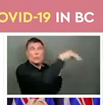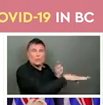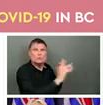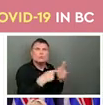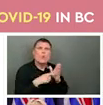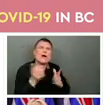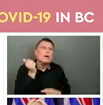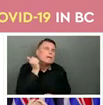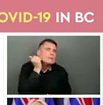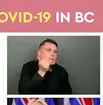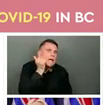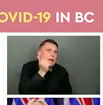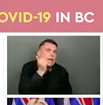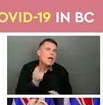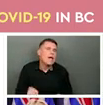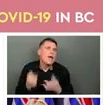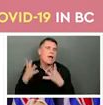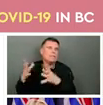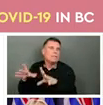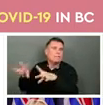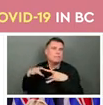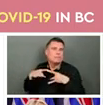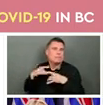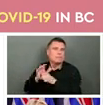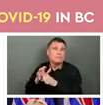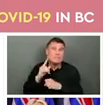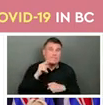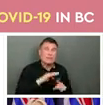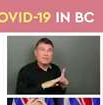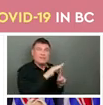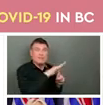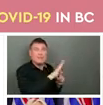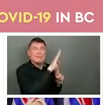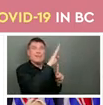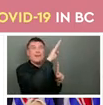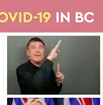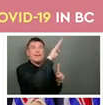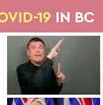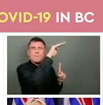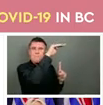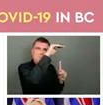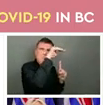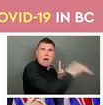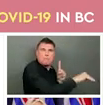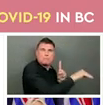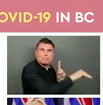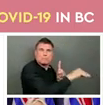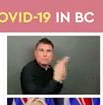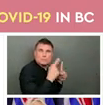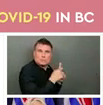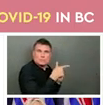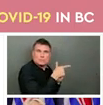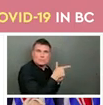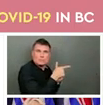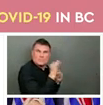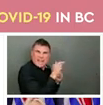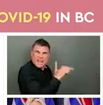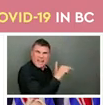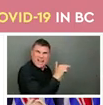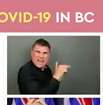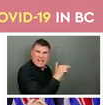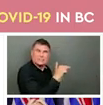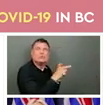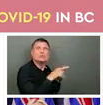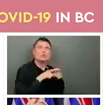top line and the dramatic fall that we have seen in cases as we started to get critical mass